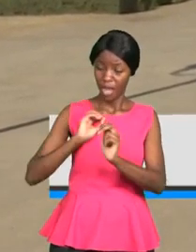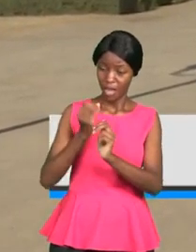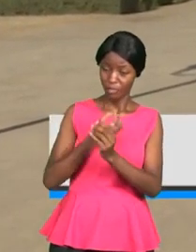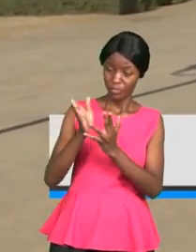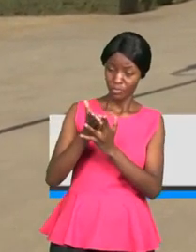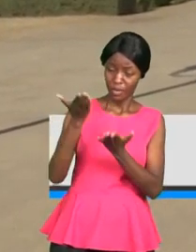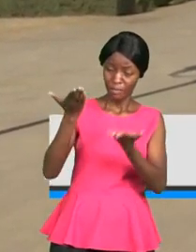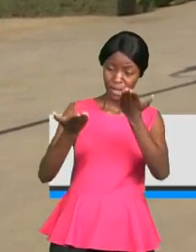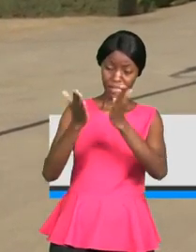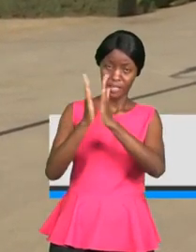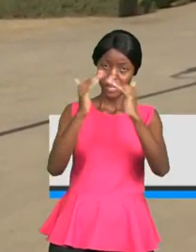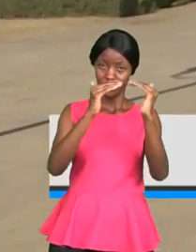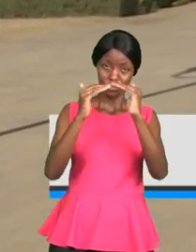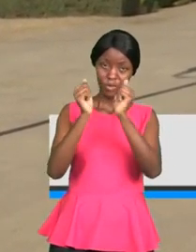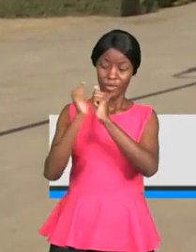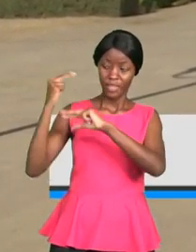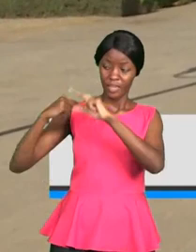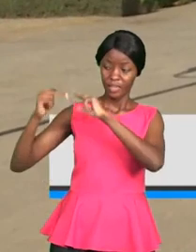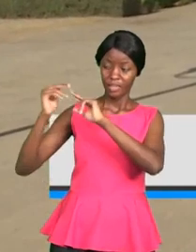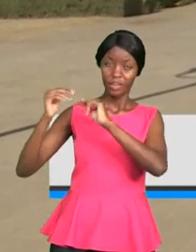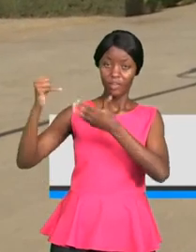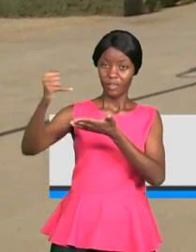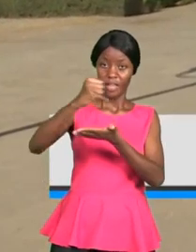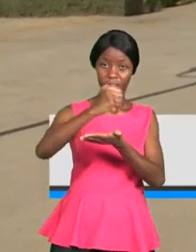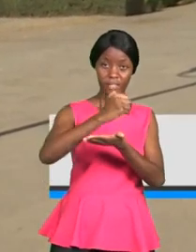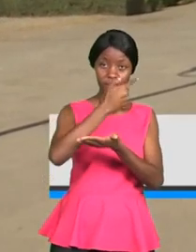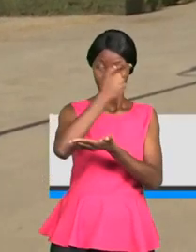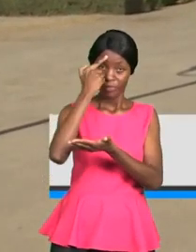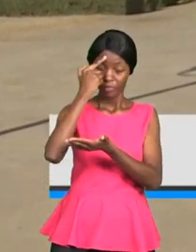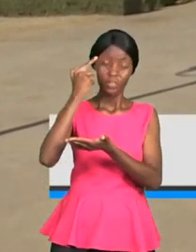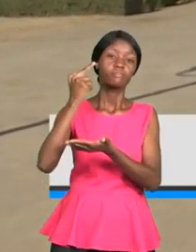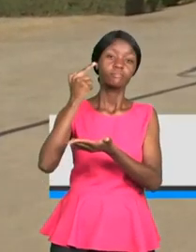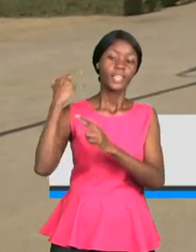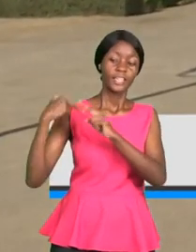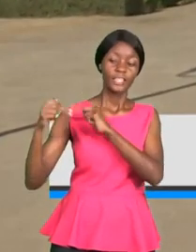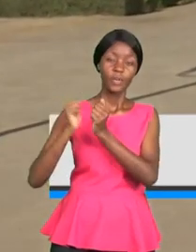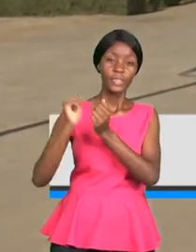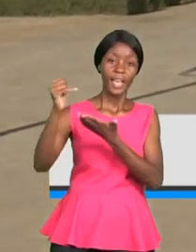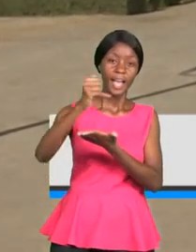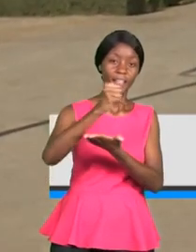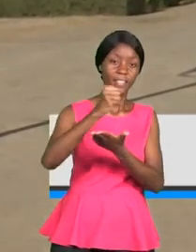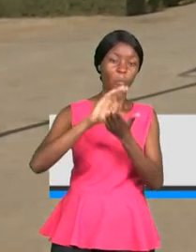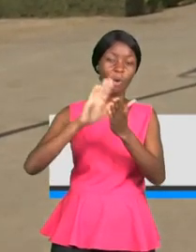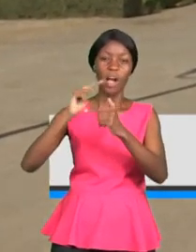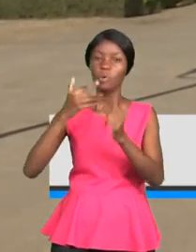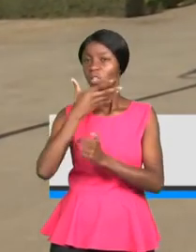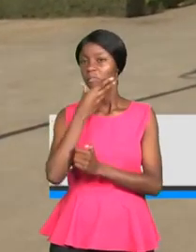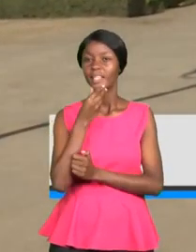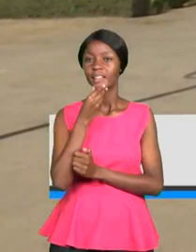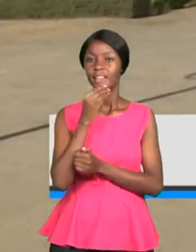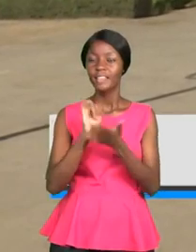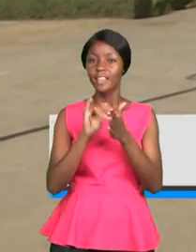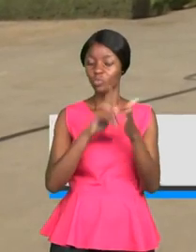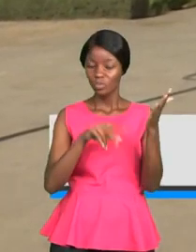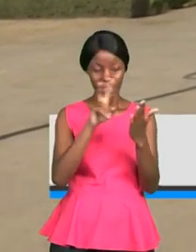a balance and equality in the history of art, simply because the history of art is essentially masculine. That is what we read